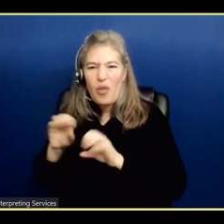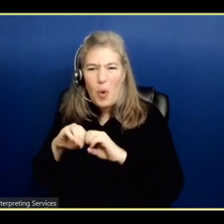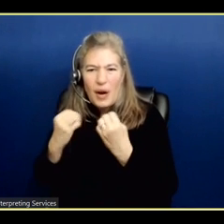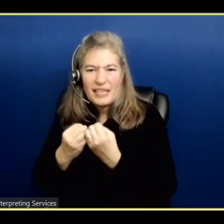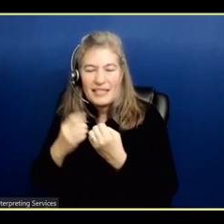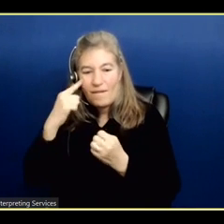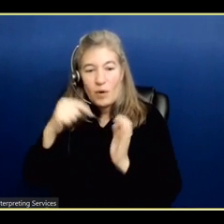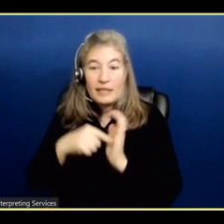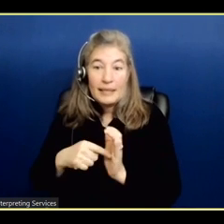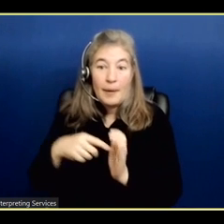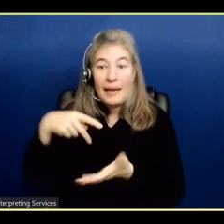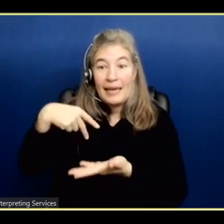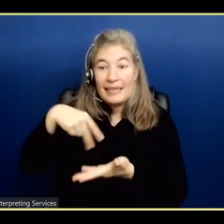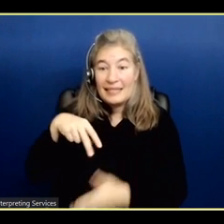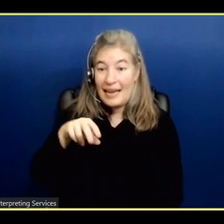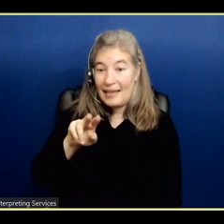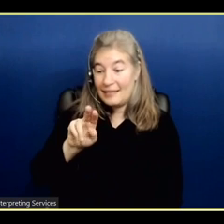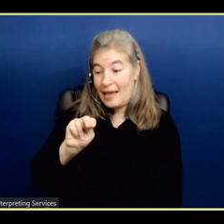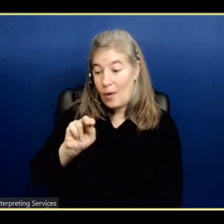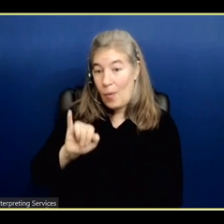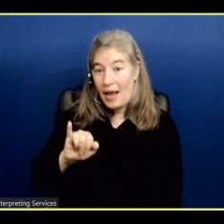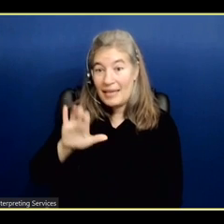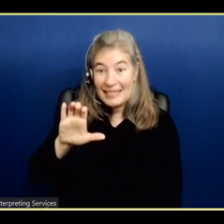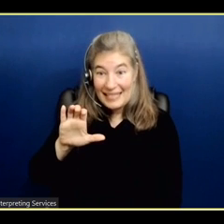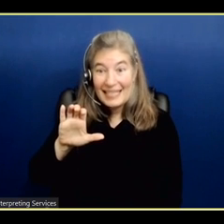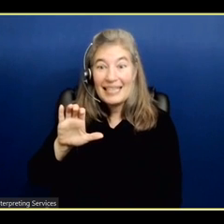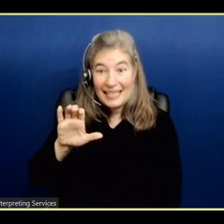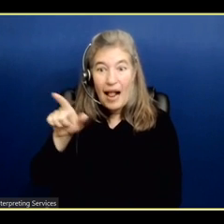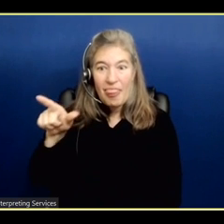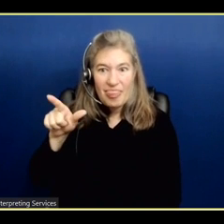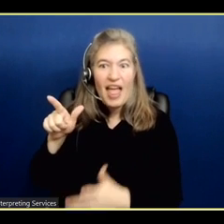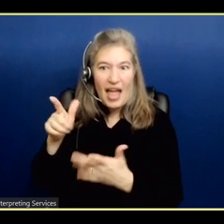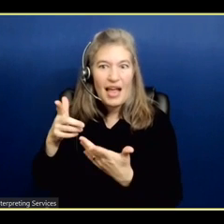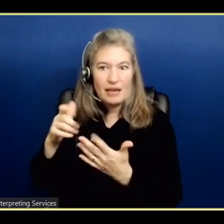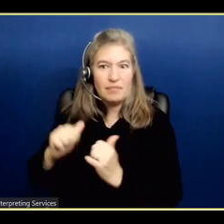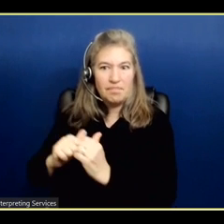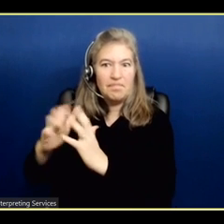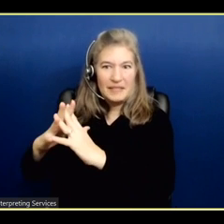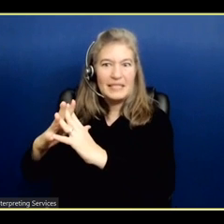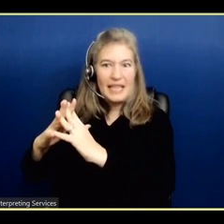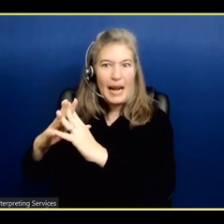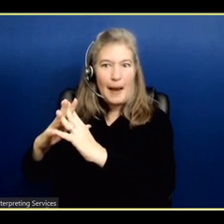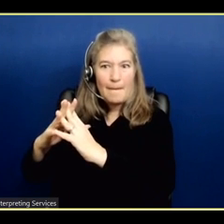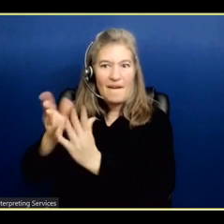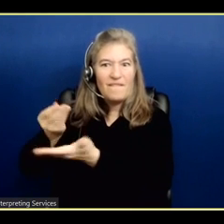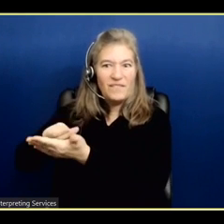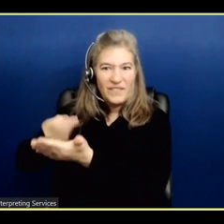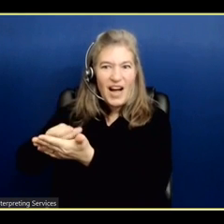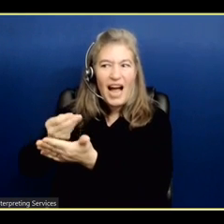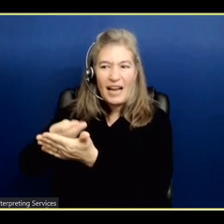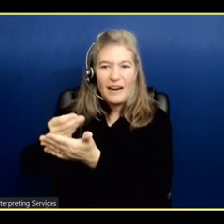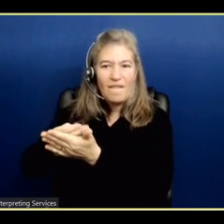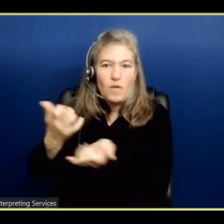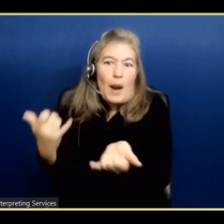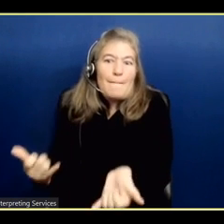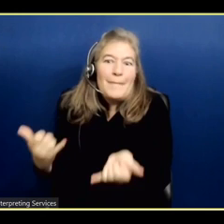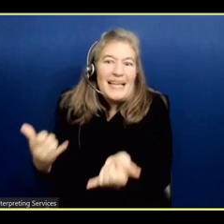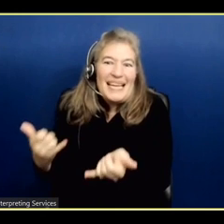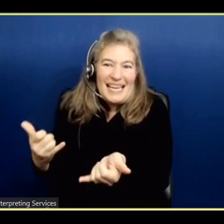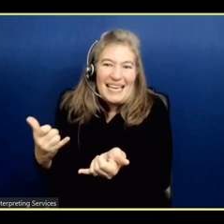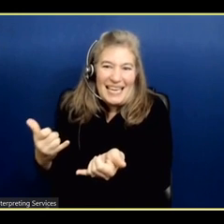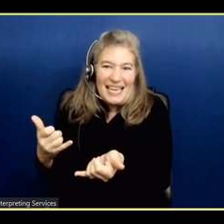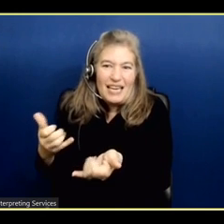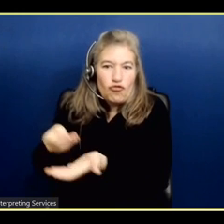NYC, an exemplar in the field, has already established a fund to provide immediate relief to dance workers and small